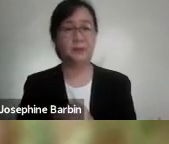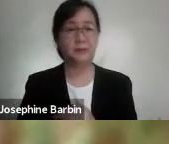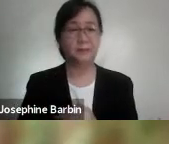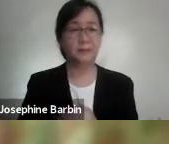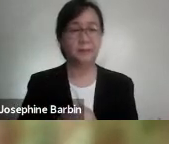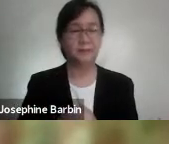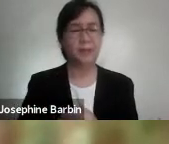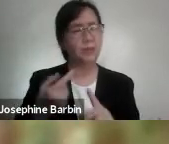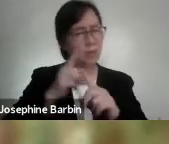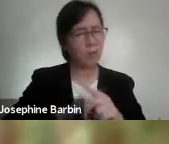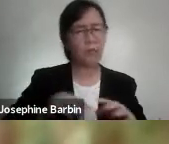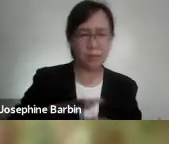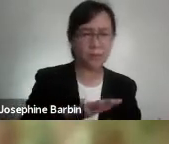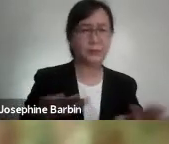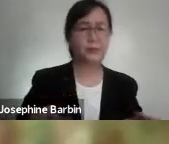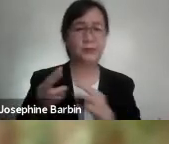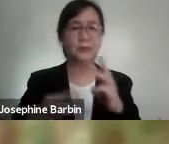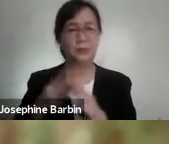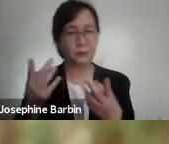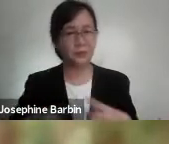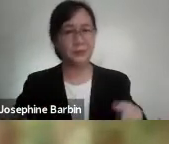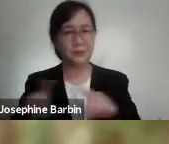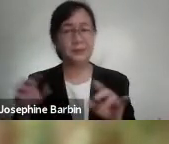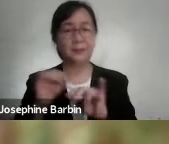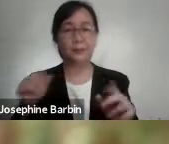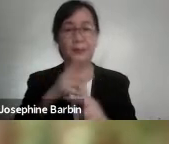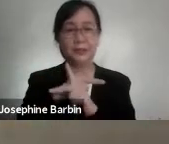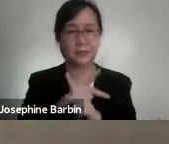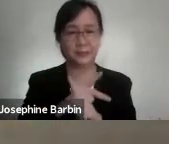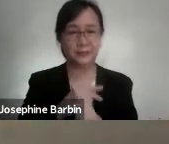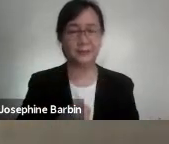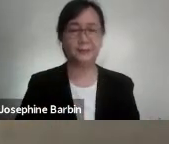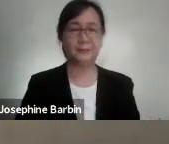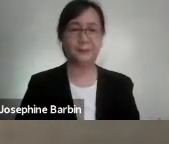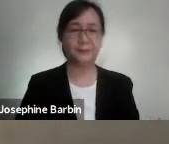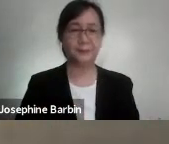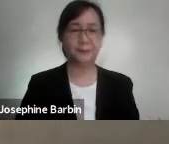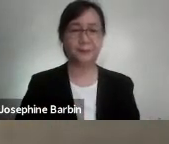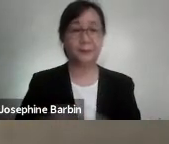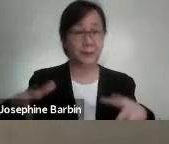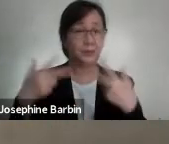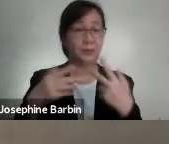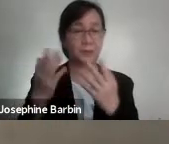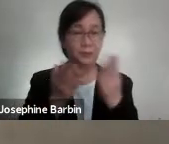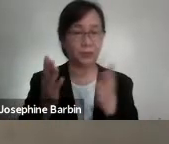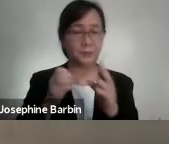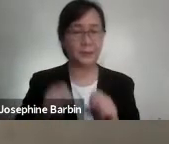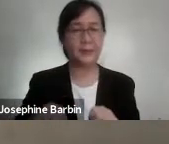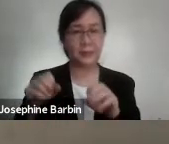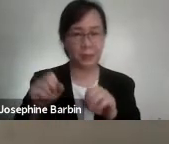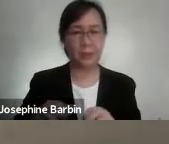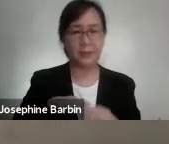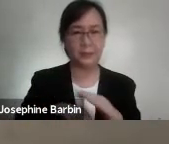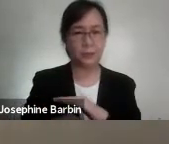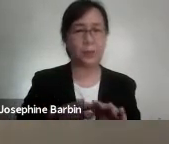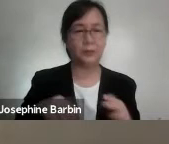from all over the world, deserve the same protection. Digital services should be accessible to all children and available